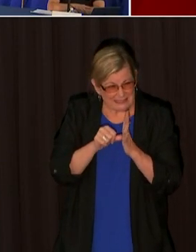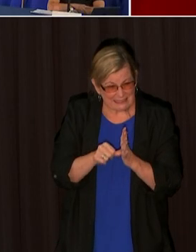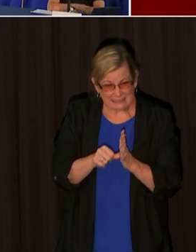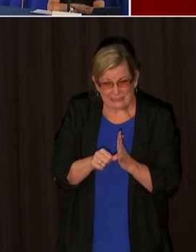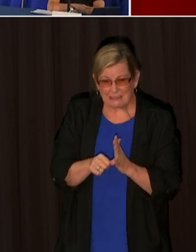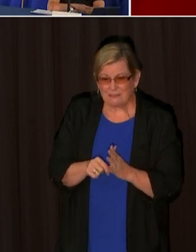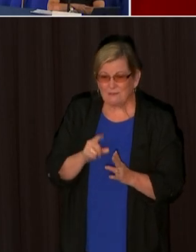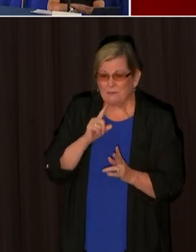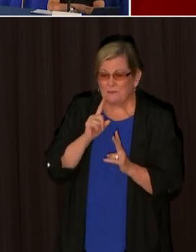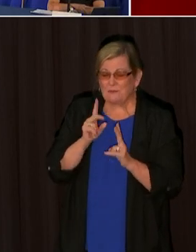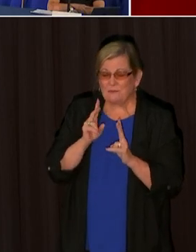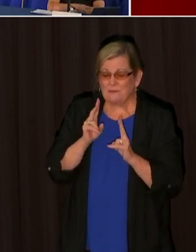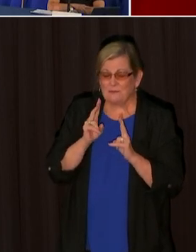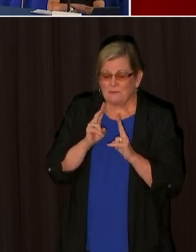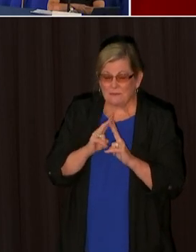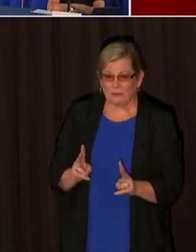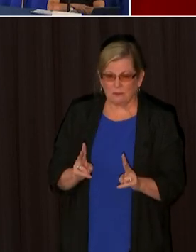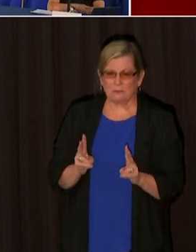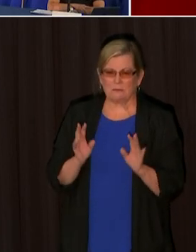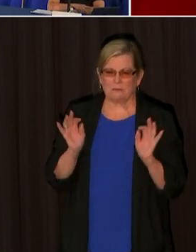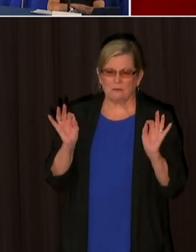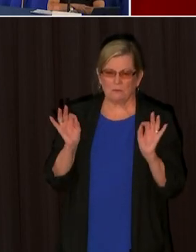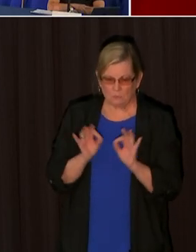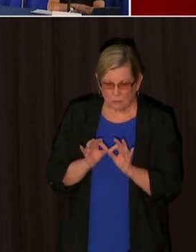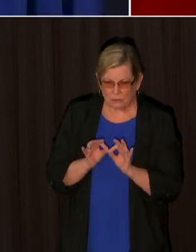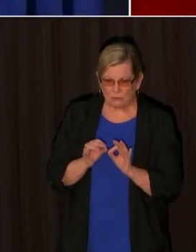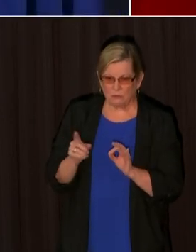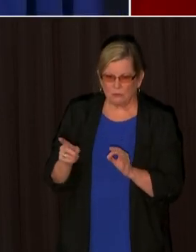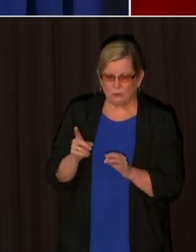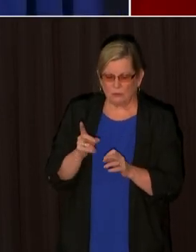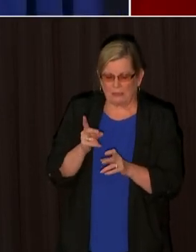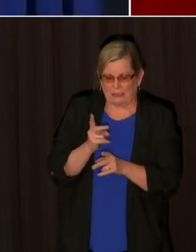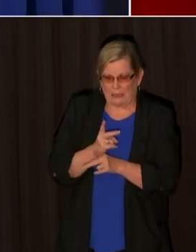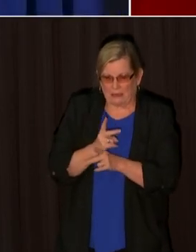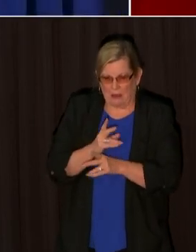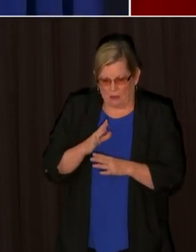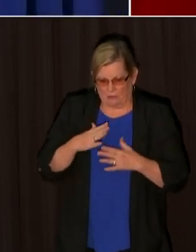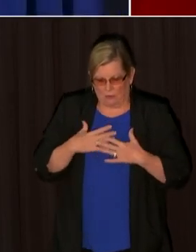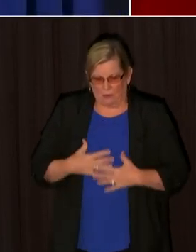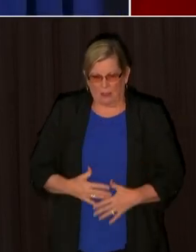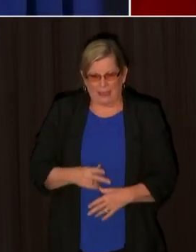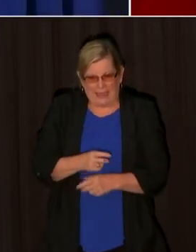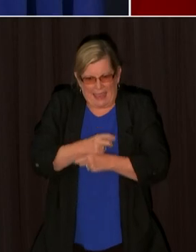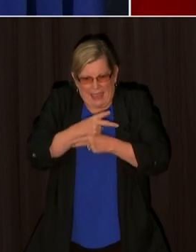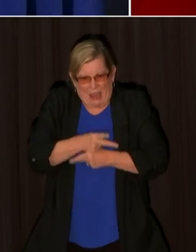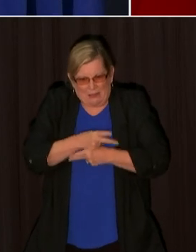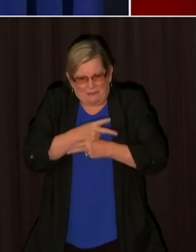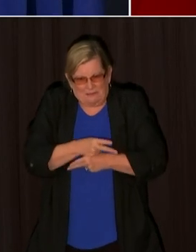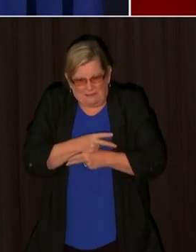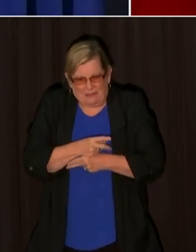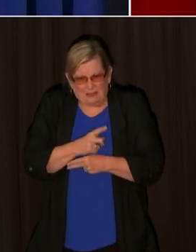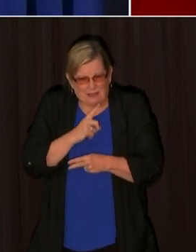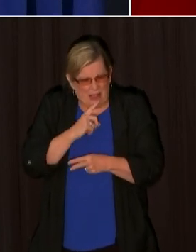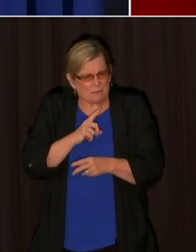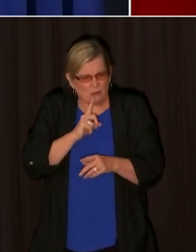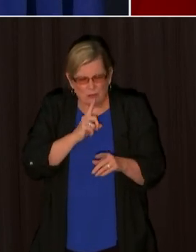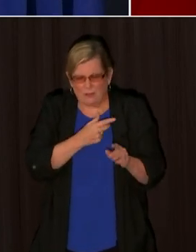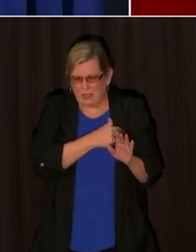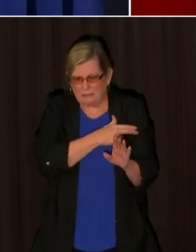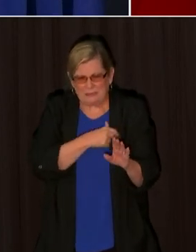of continuing with your routine care, but that the hospitals are safe, a safe place for you to be, and that our first priority